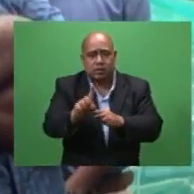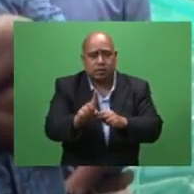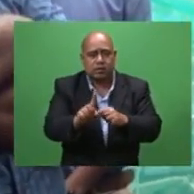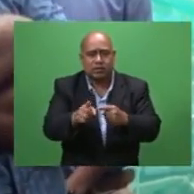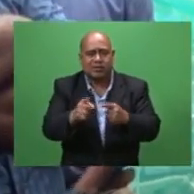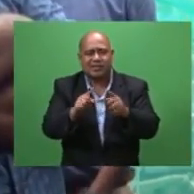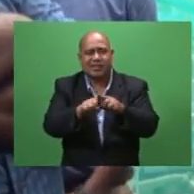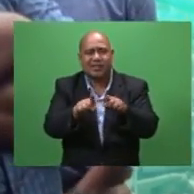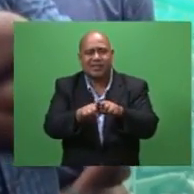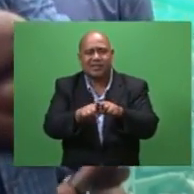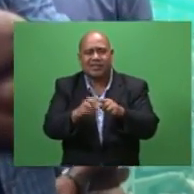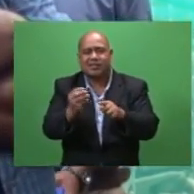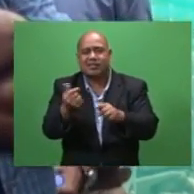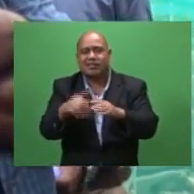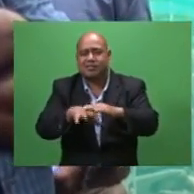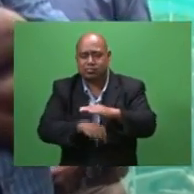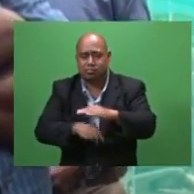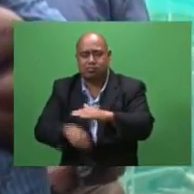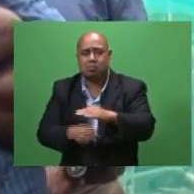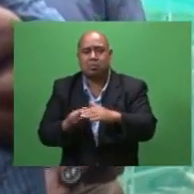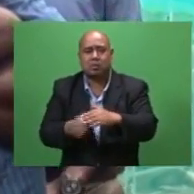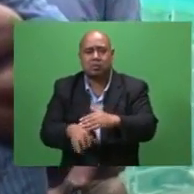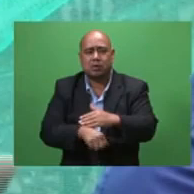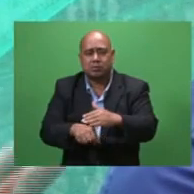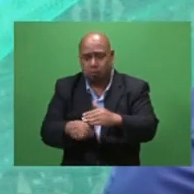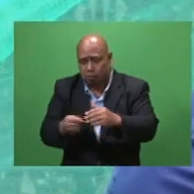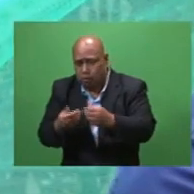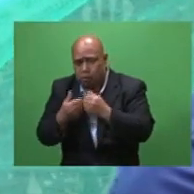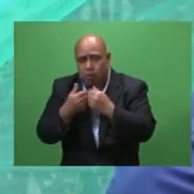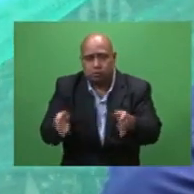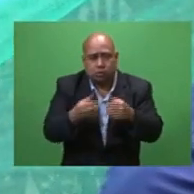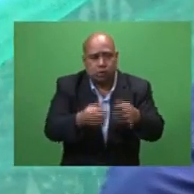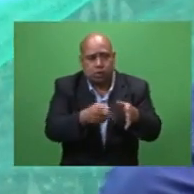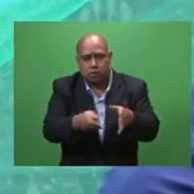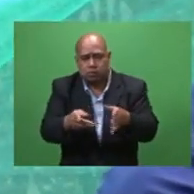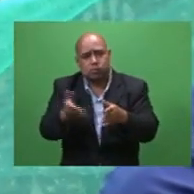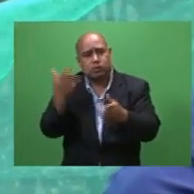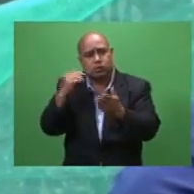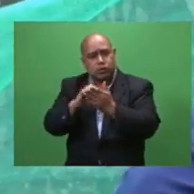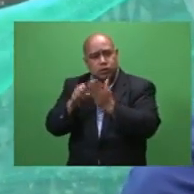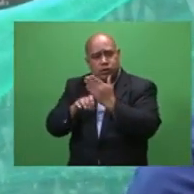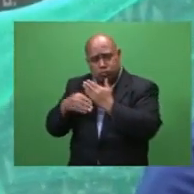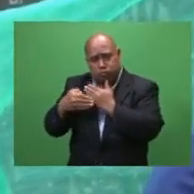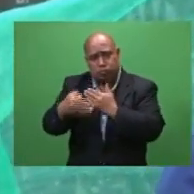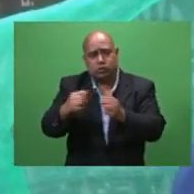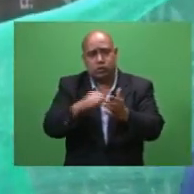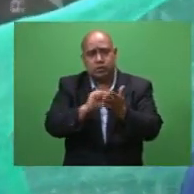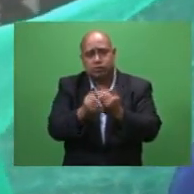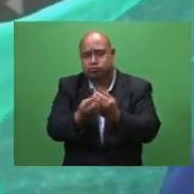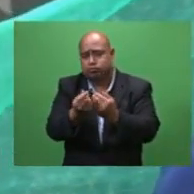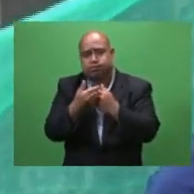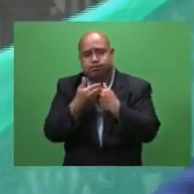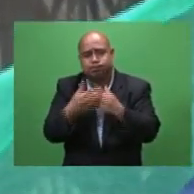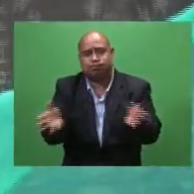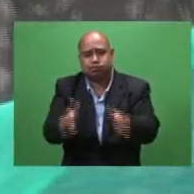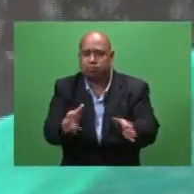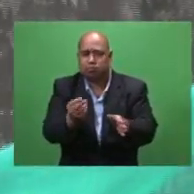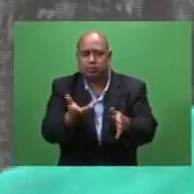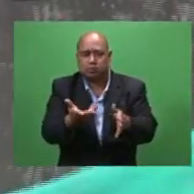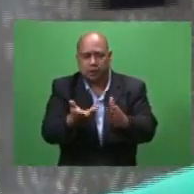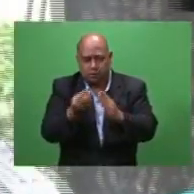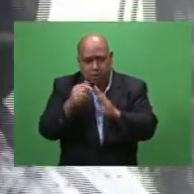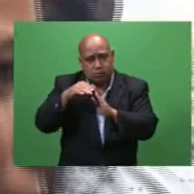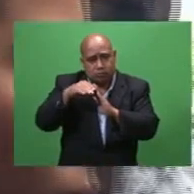causing a loss from June to September 2018. In the third case, director of Print Zone, Vicky Kumar, is charged with conspiracy